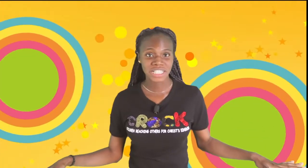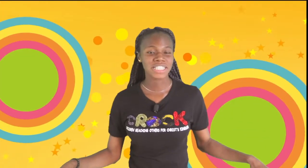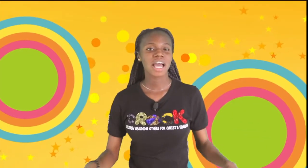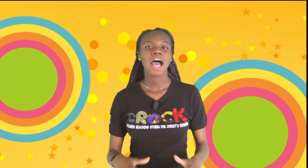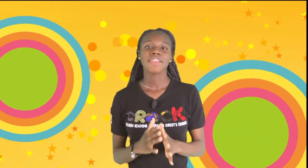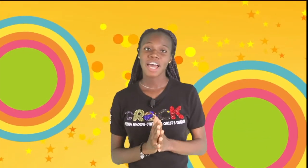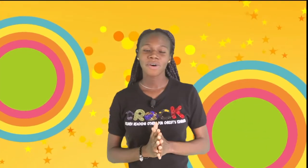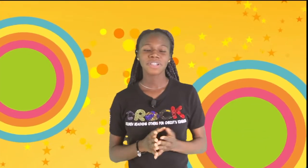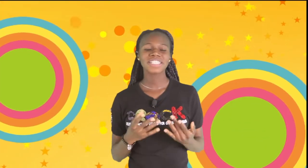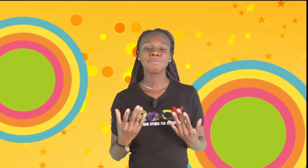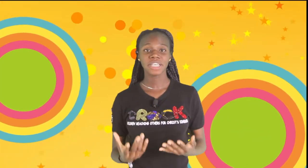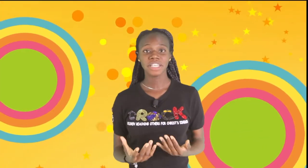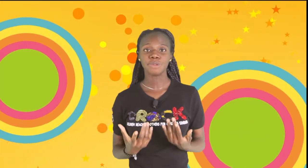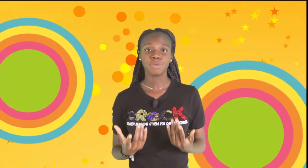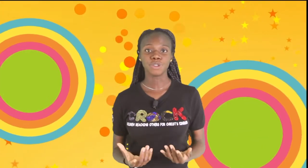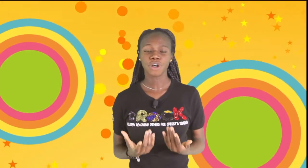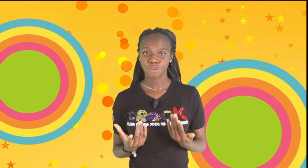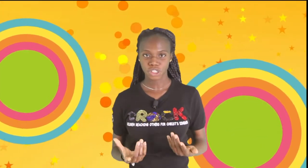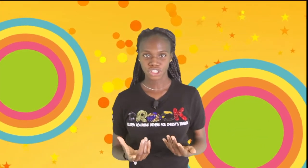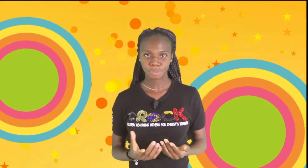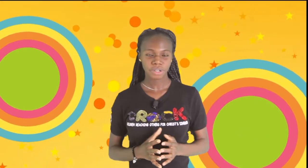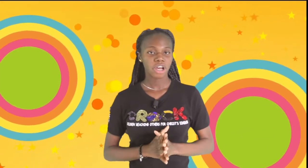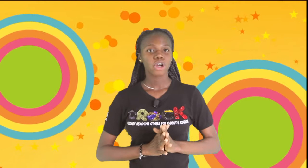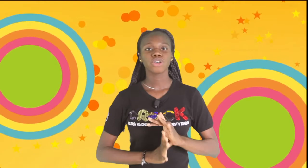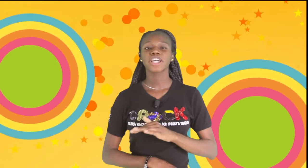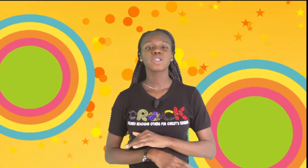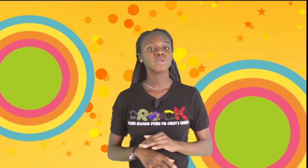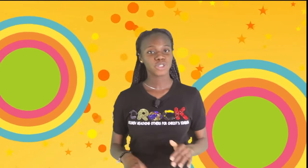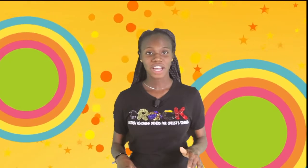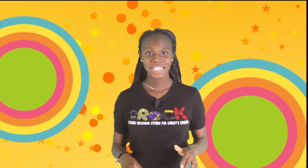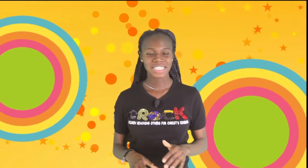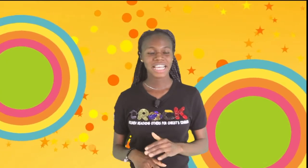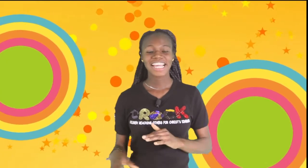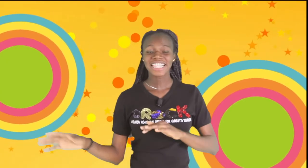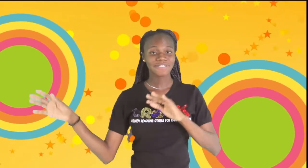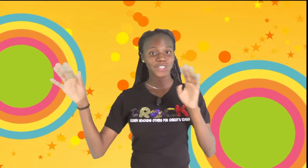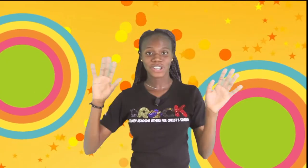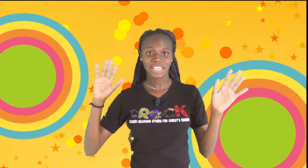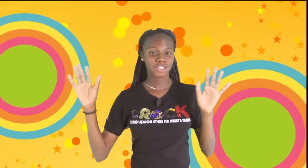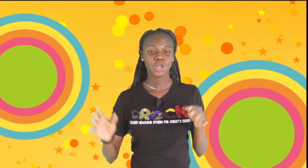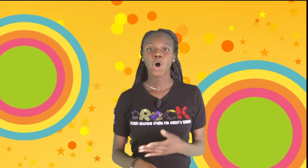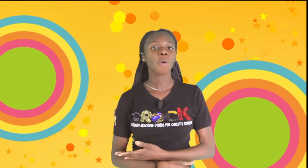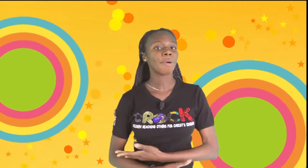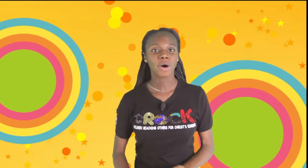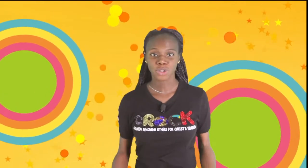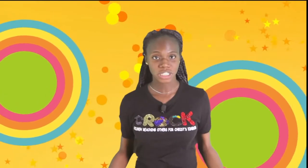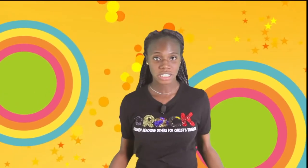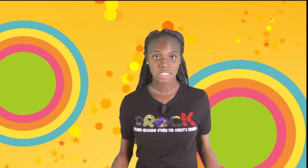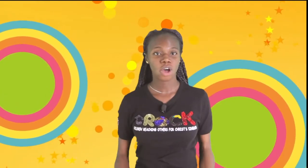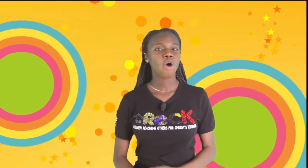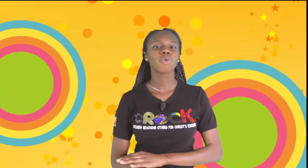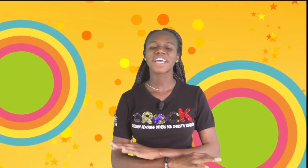Most friends, now let's be in the mood of worship. You can close your eyes, lift your hands or bow